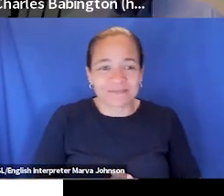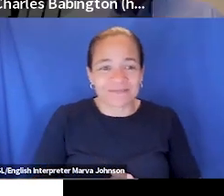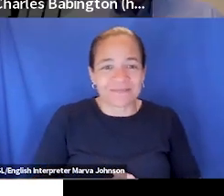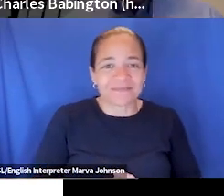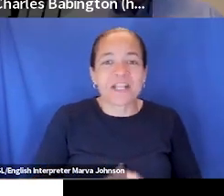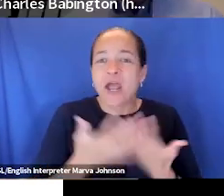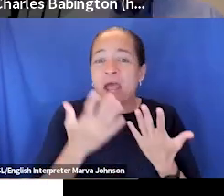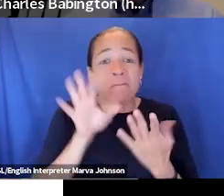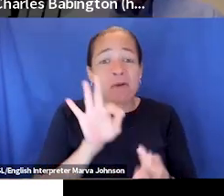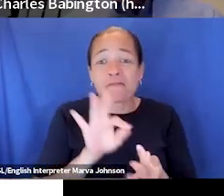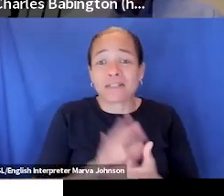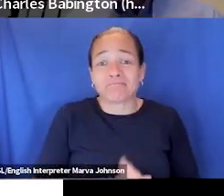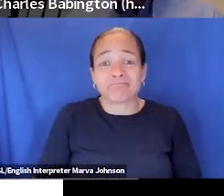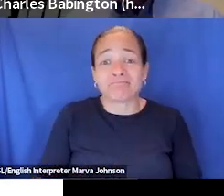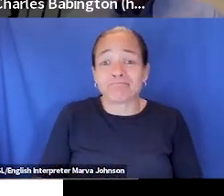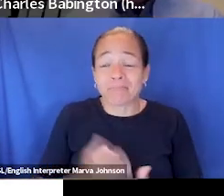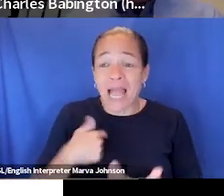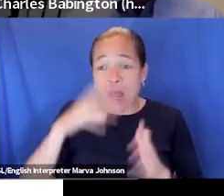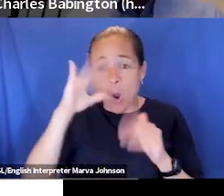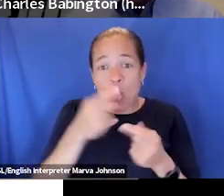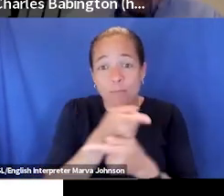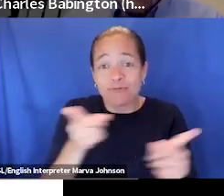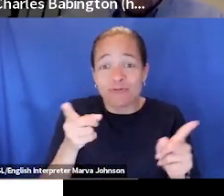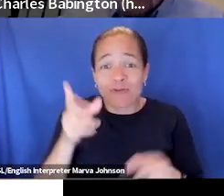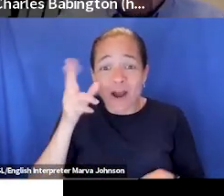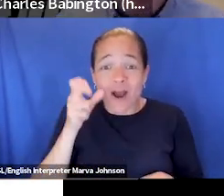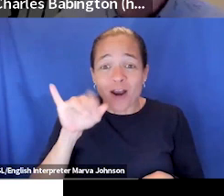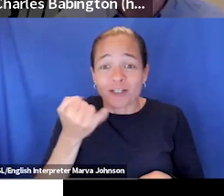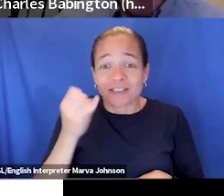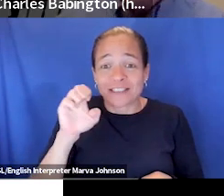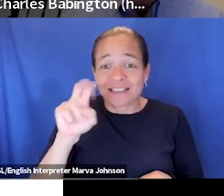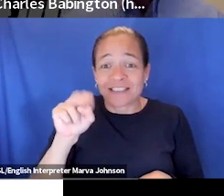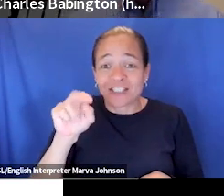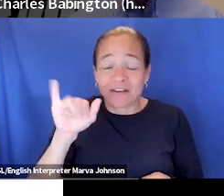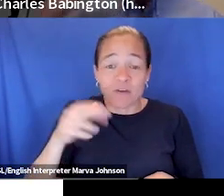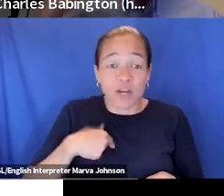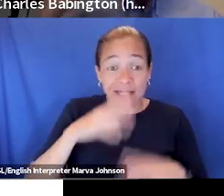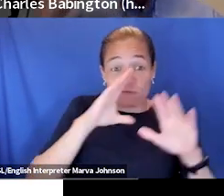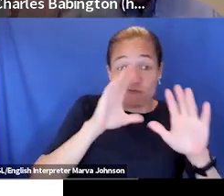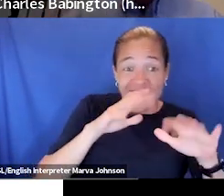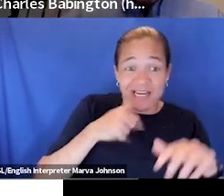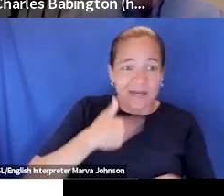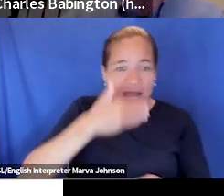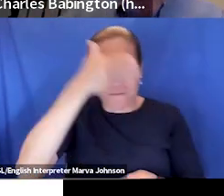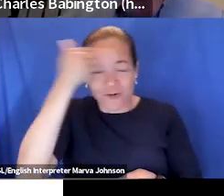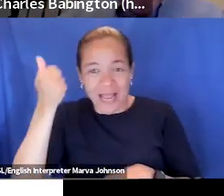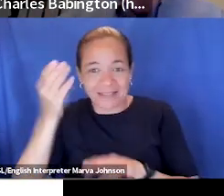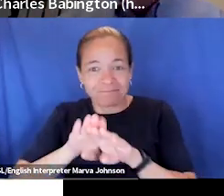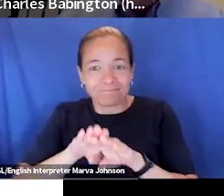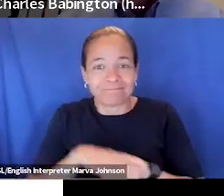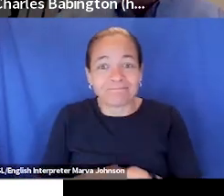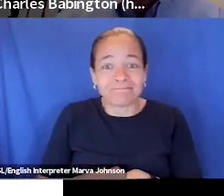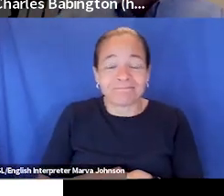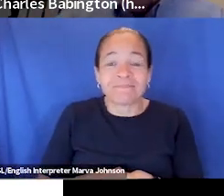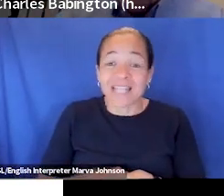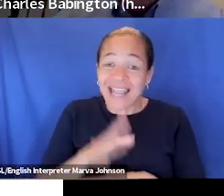I think it's perfect. I hope everybody heard Jennifer. It's raining and I forgot to close the door. It's exactly how you would say it if